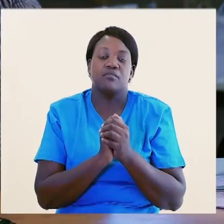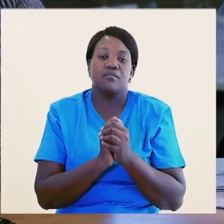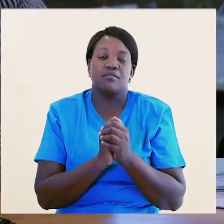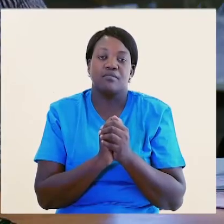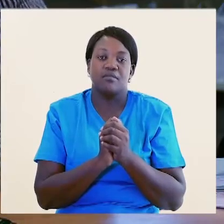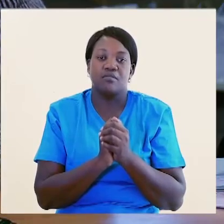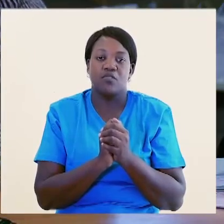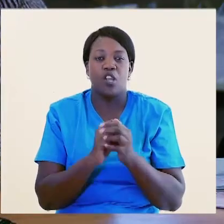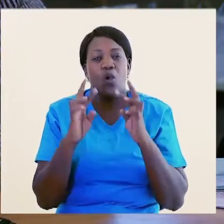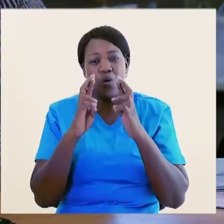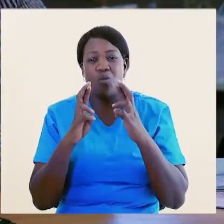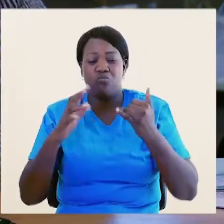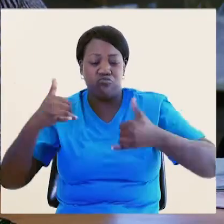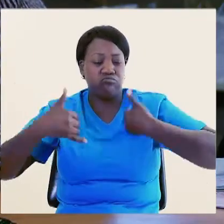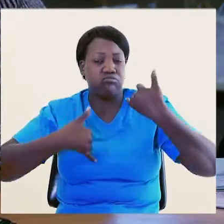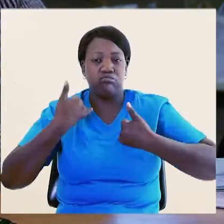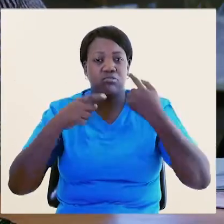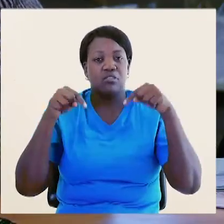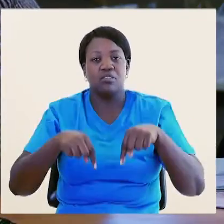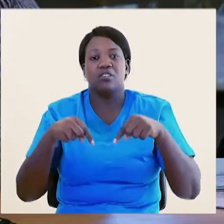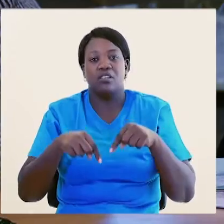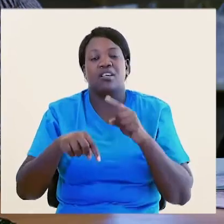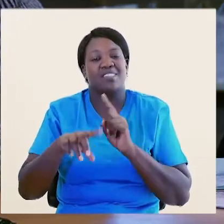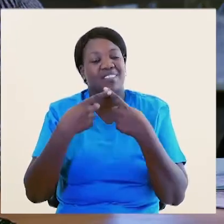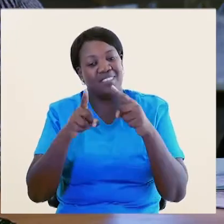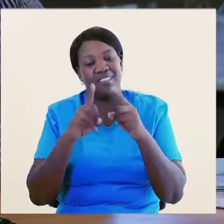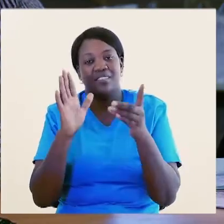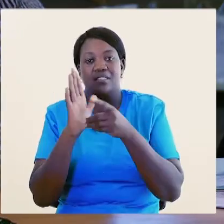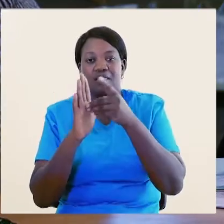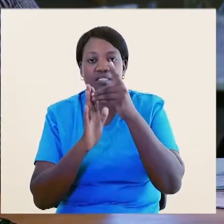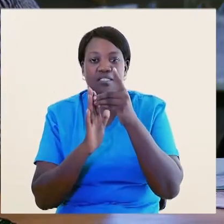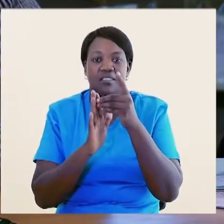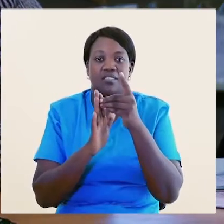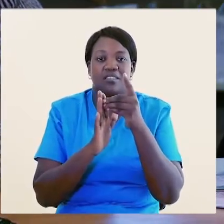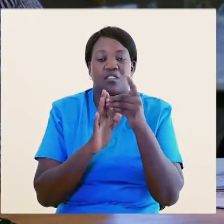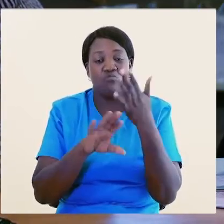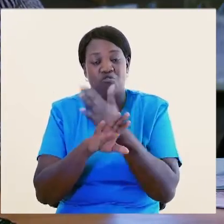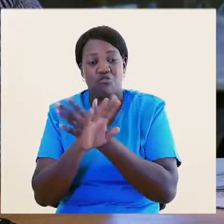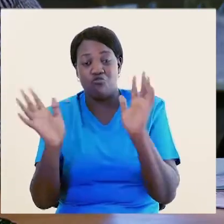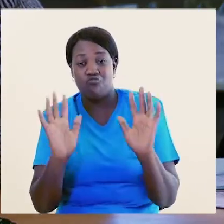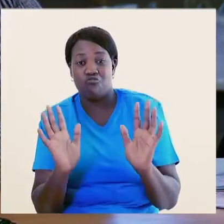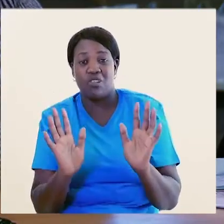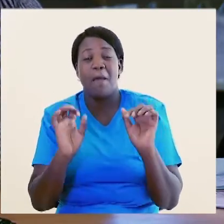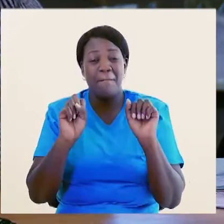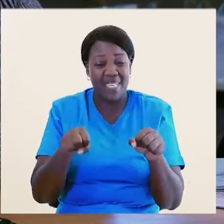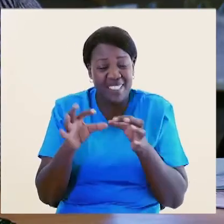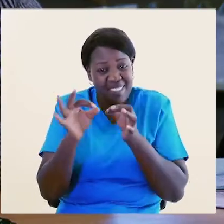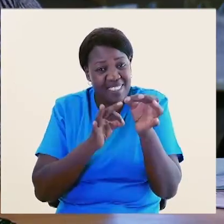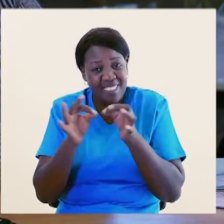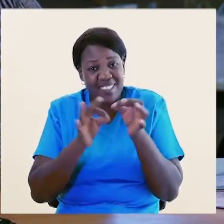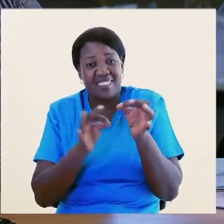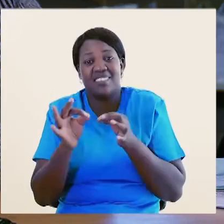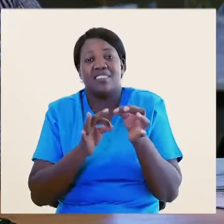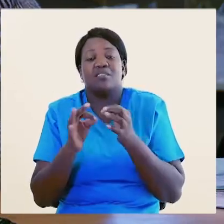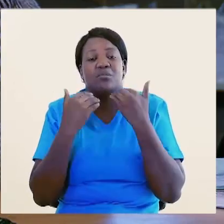Viewers, I hope you've enjoyed our lesson presentation on types of development. Before we say goodbye, we must highlight some more